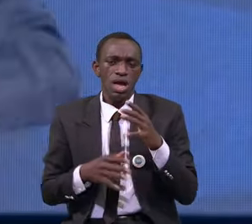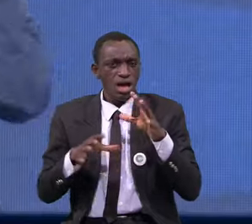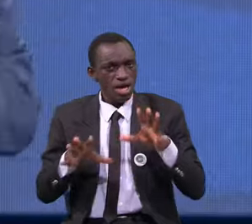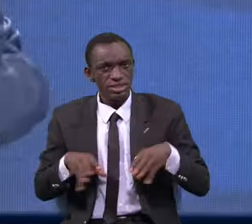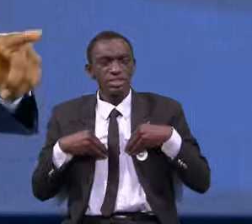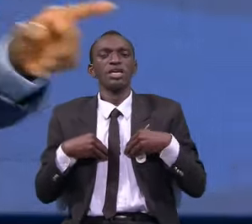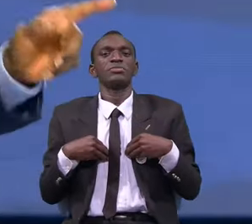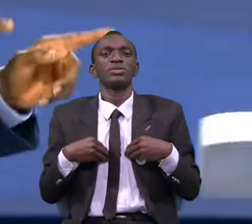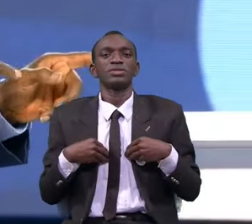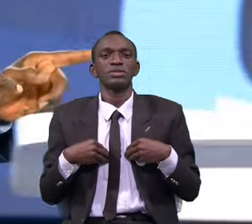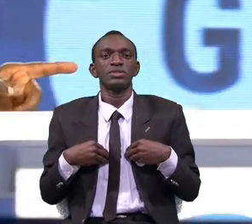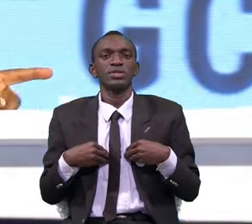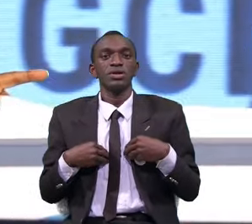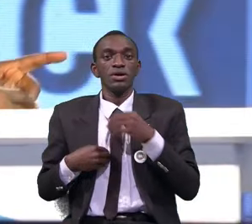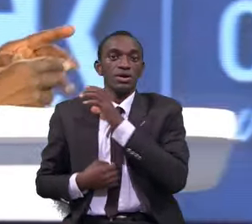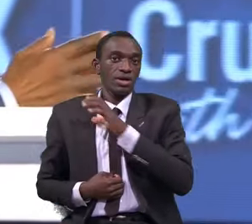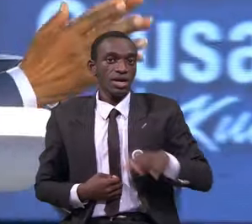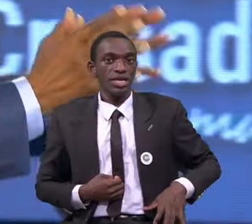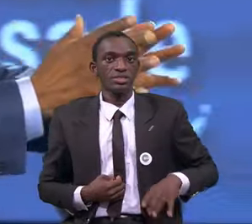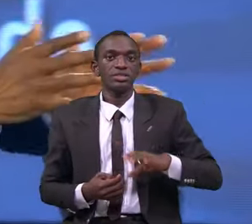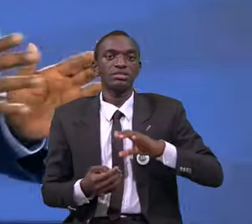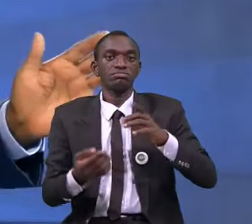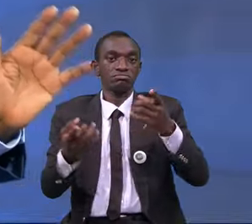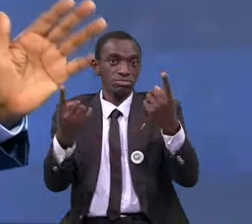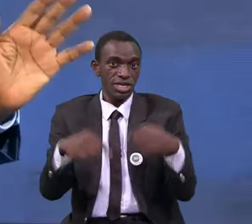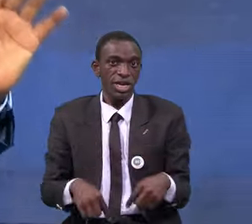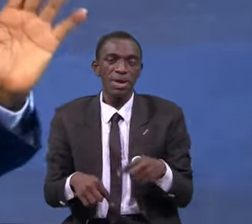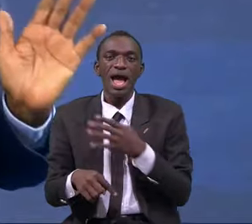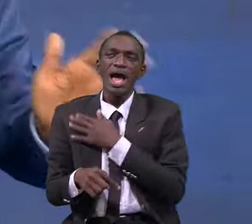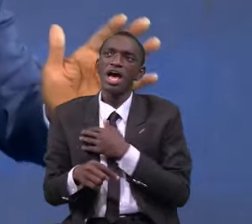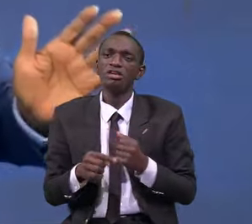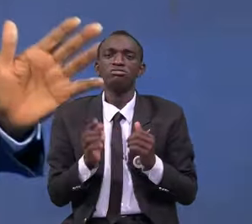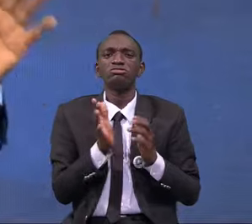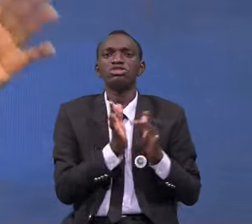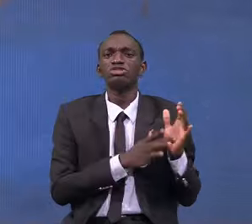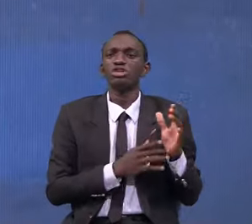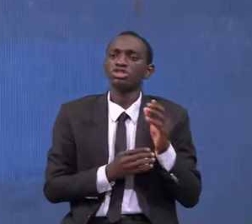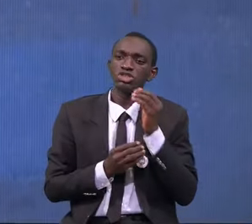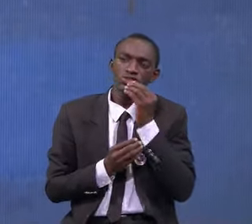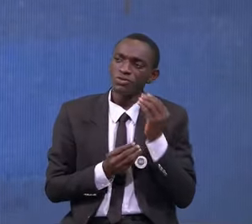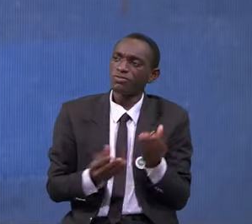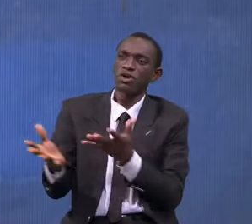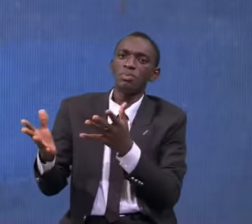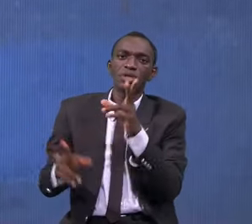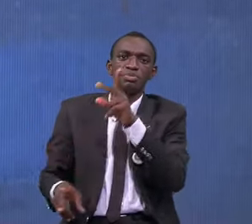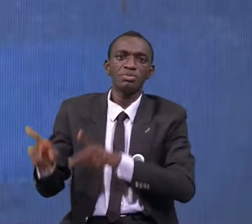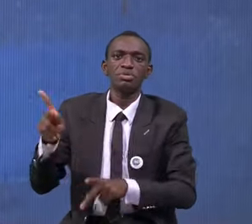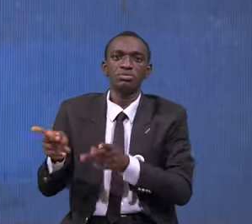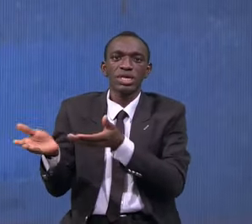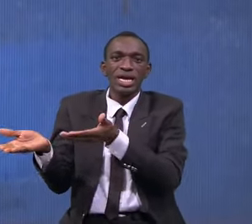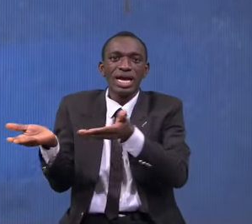Accept. Christ came and he told the people carrying the coffin,